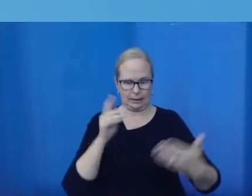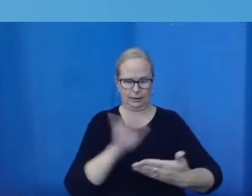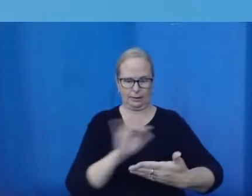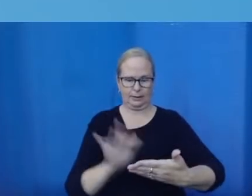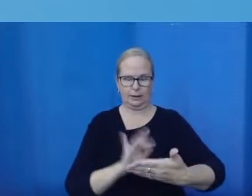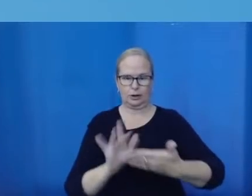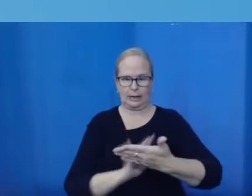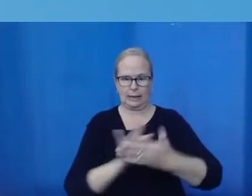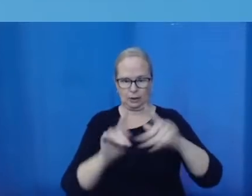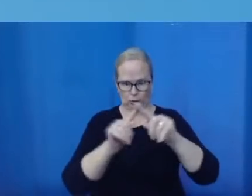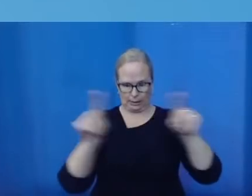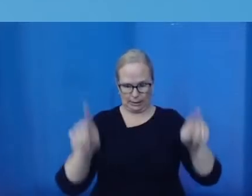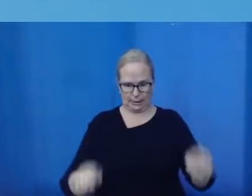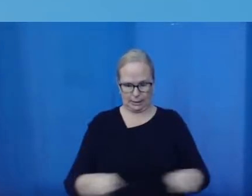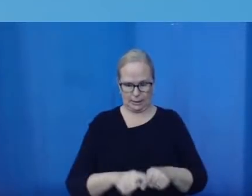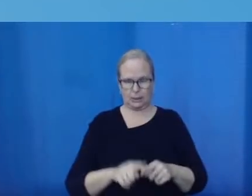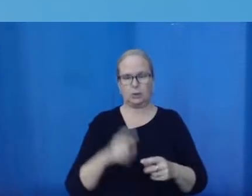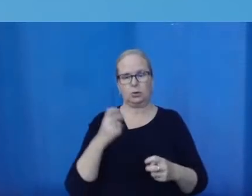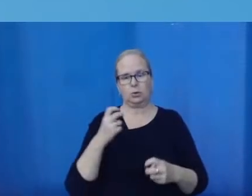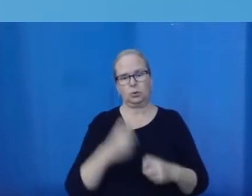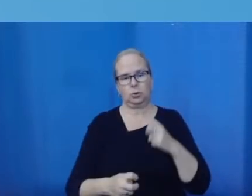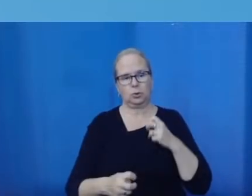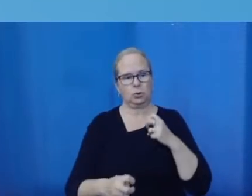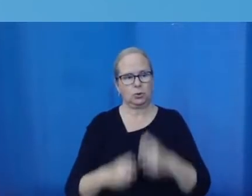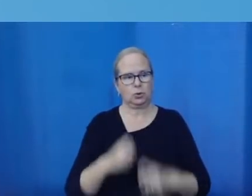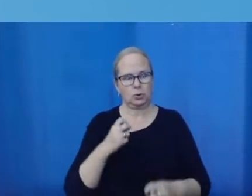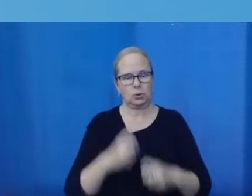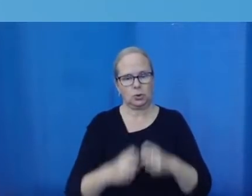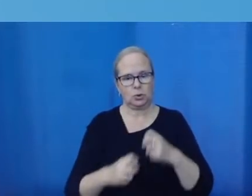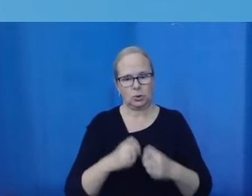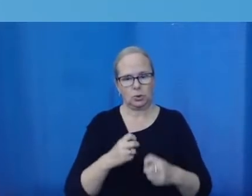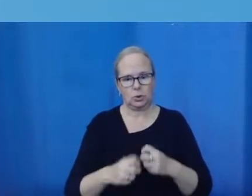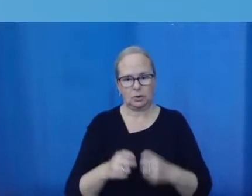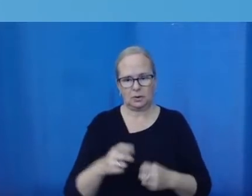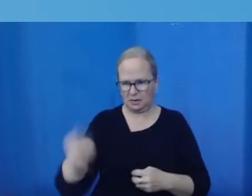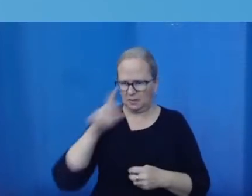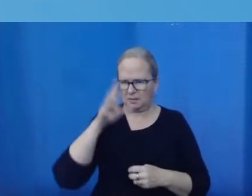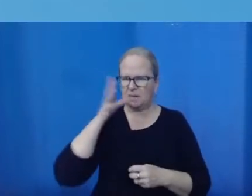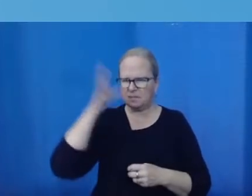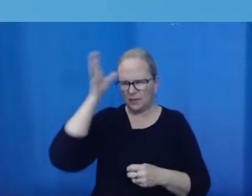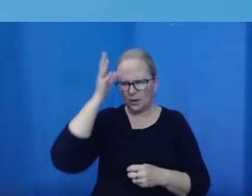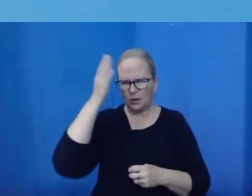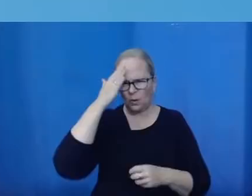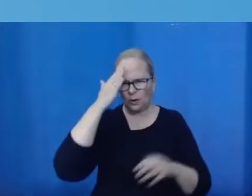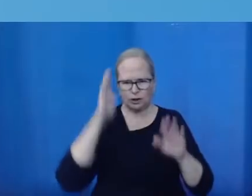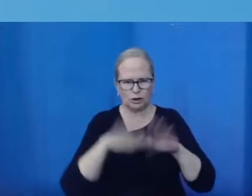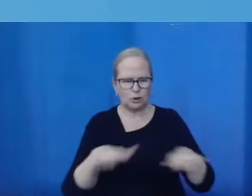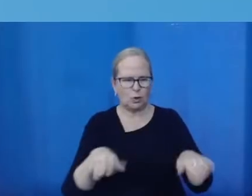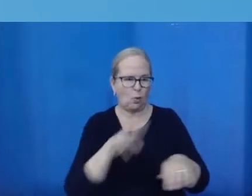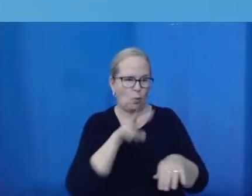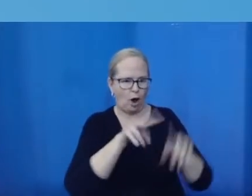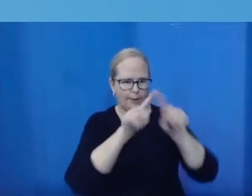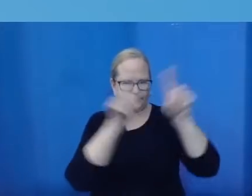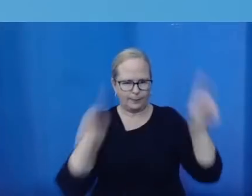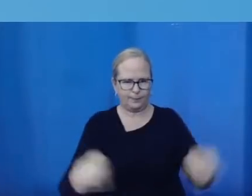they want them to be. So there's that piece that they're on screens, not getting all of the other childhood experiences that they need to be doing. But they also have